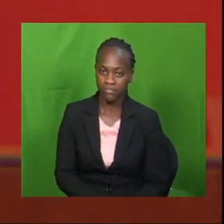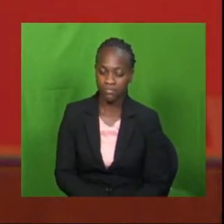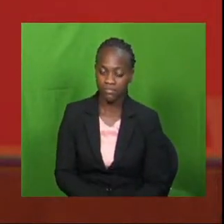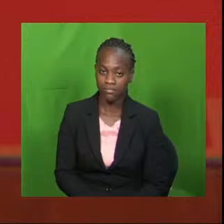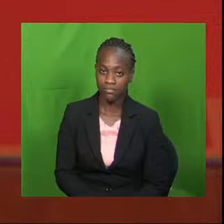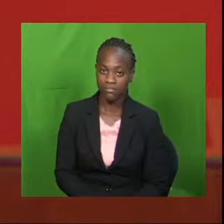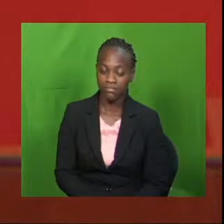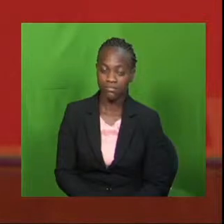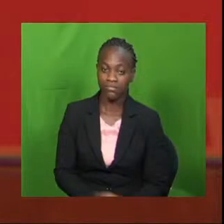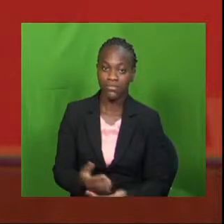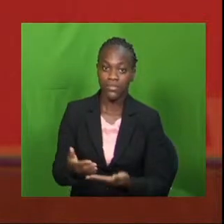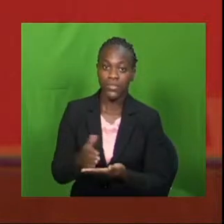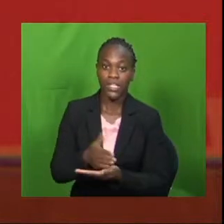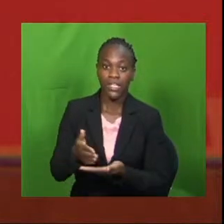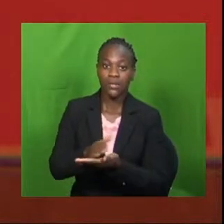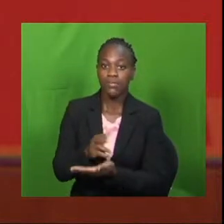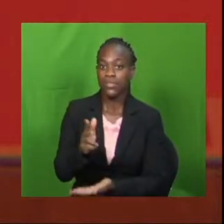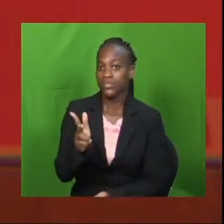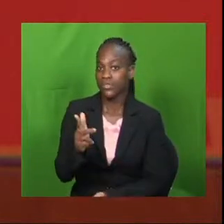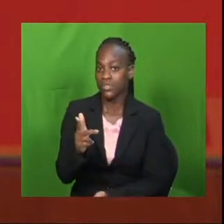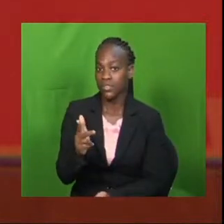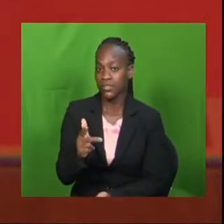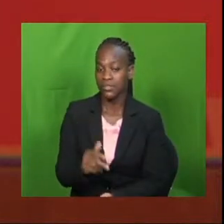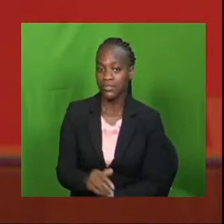Page 23.